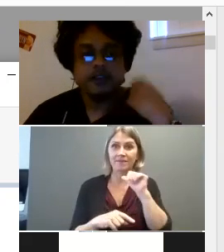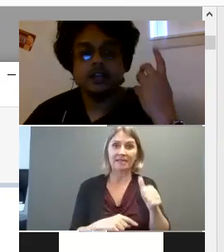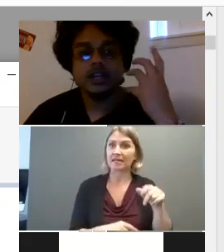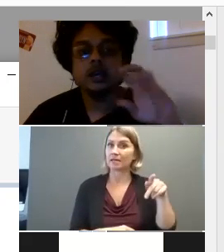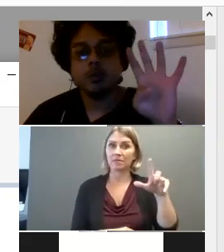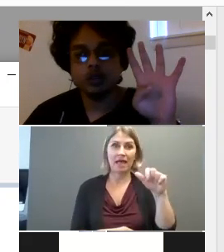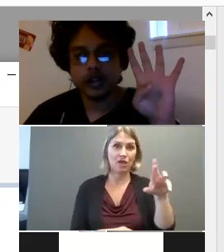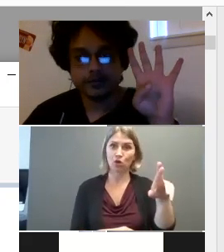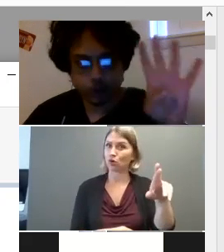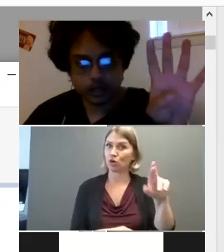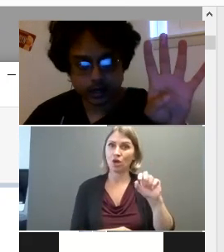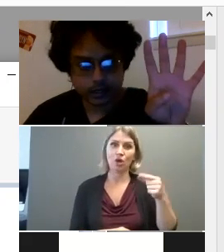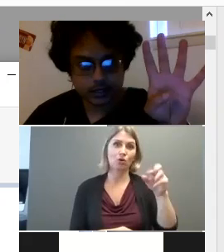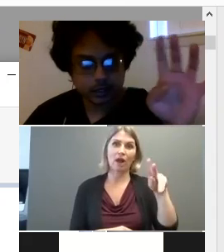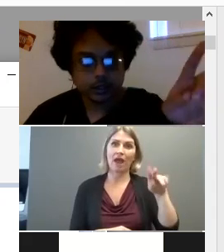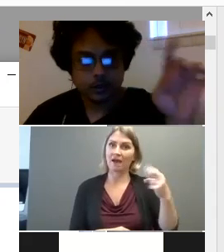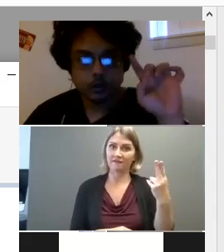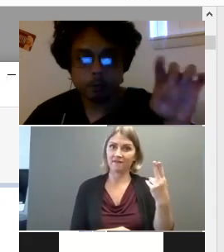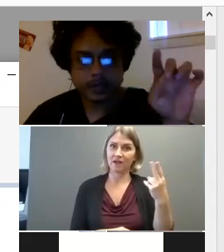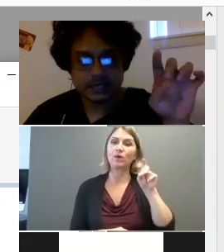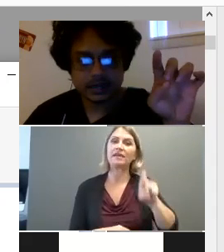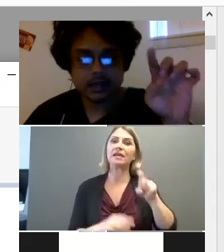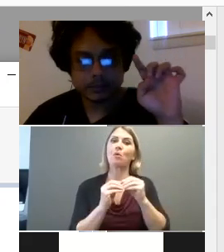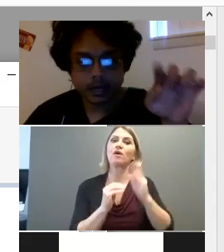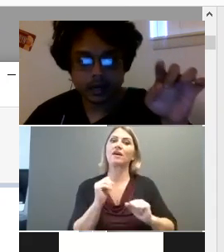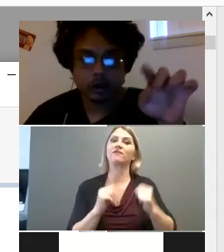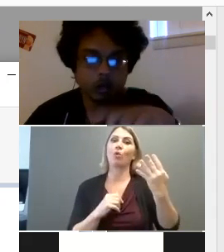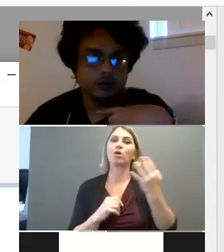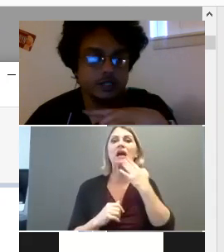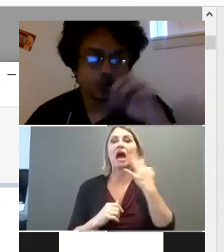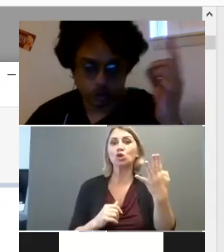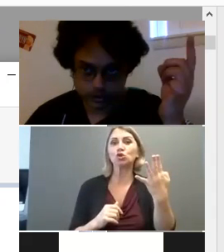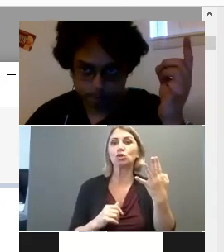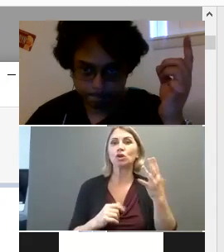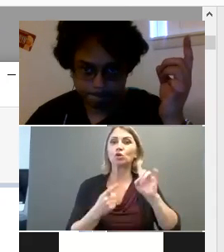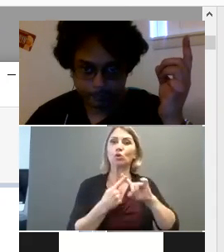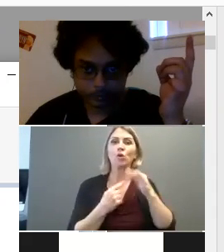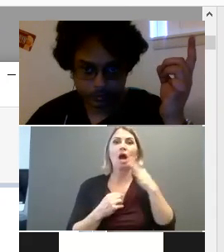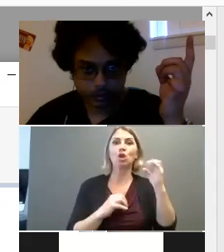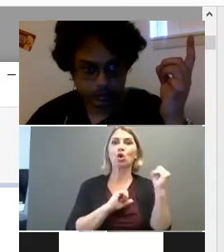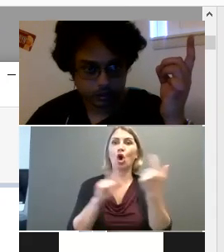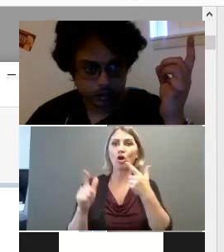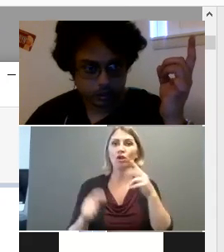graph, we need more than four colors to basically color all of these nodes.